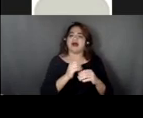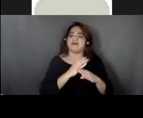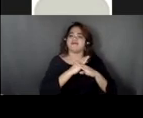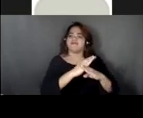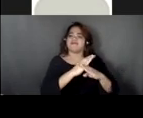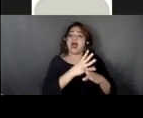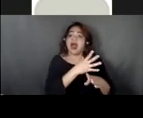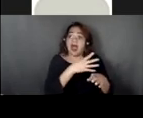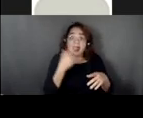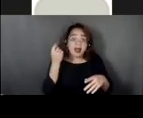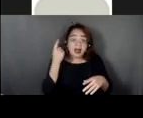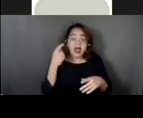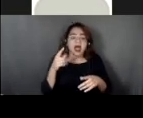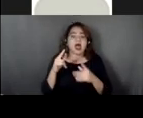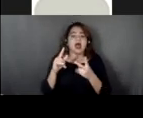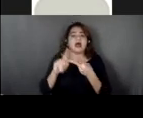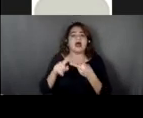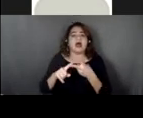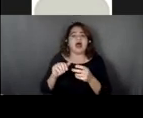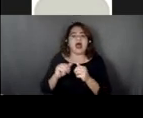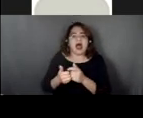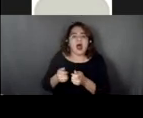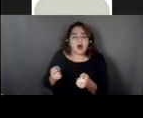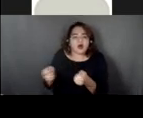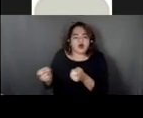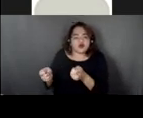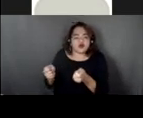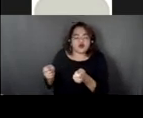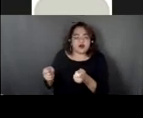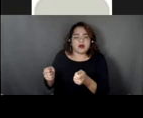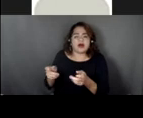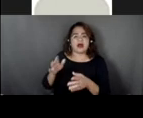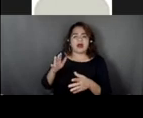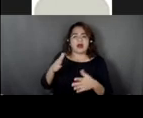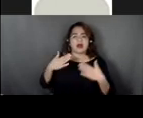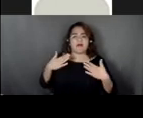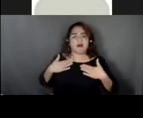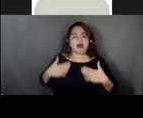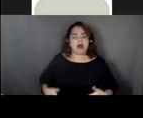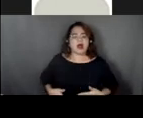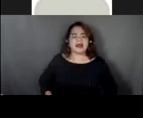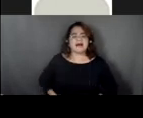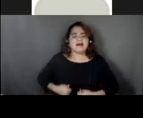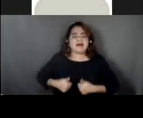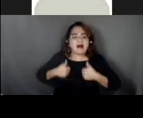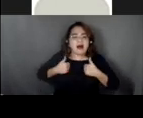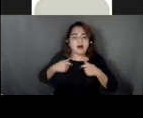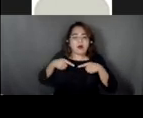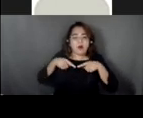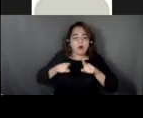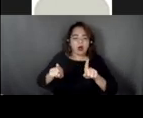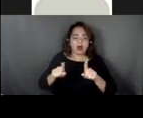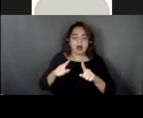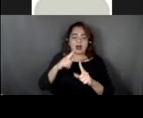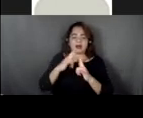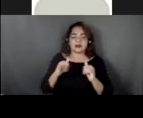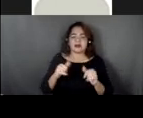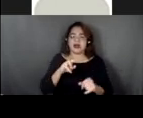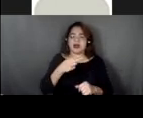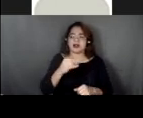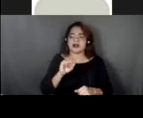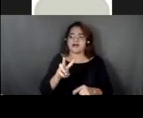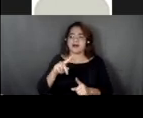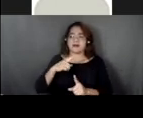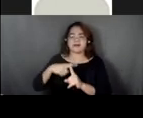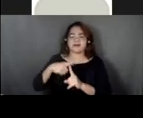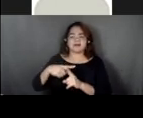health while they're living with HIV? The previous care model, 20 years ago, was just really getting